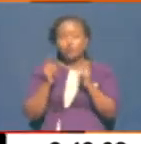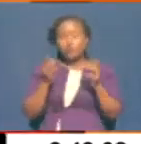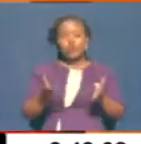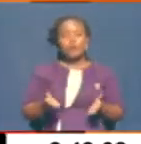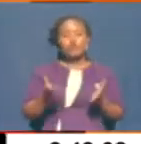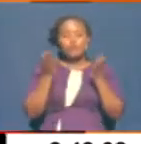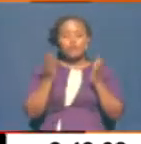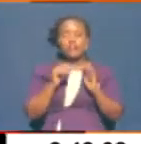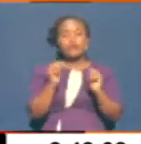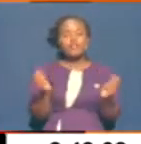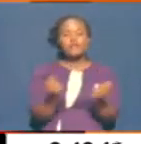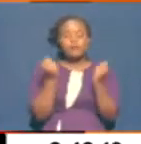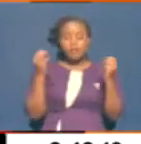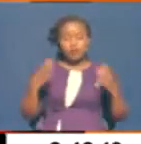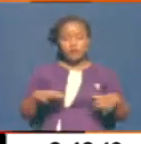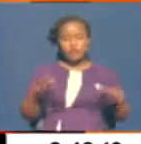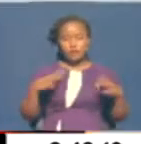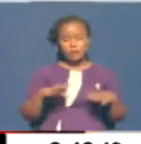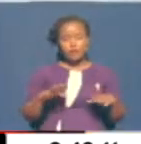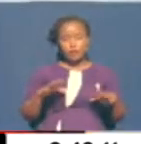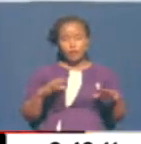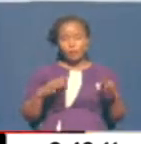of citizens. Let's take a look.